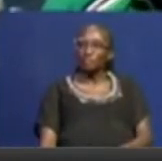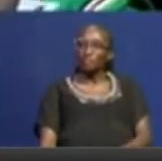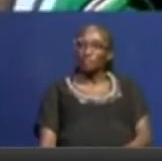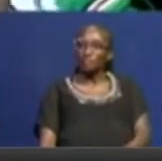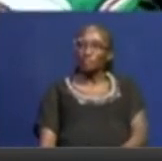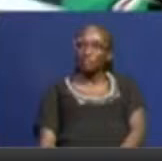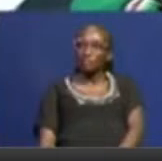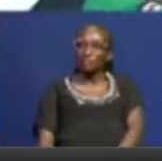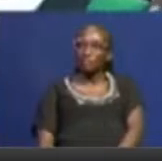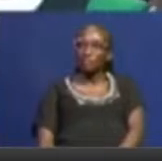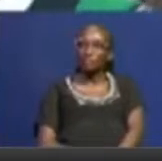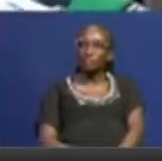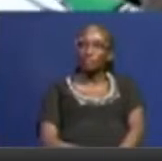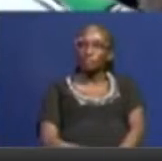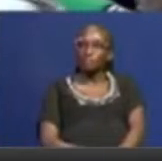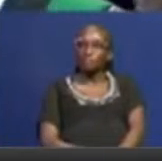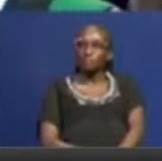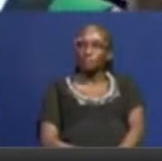Okay.